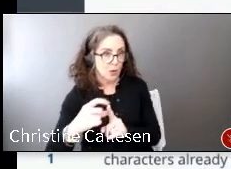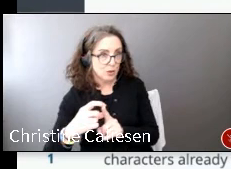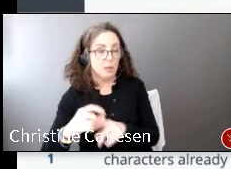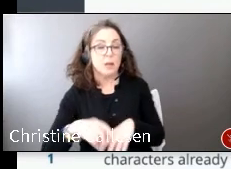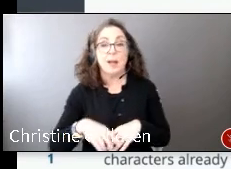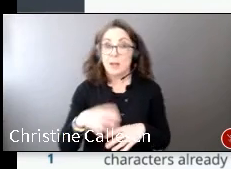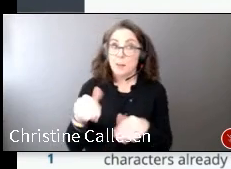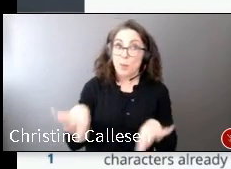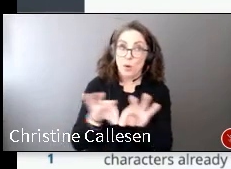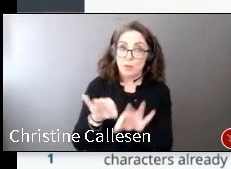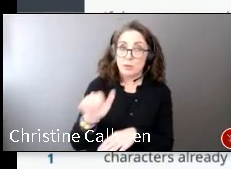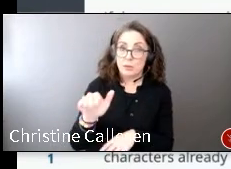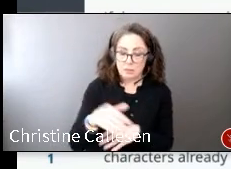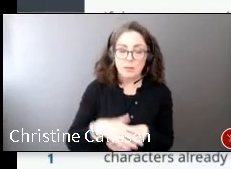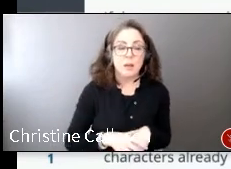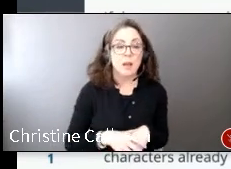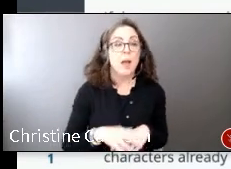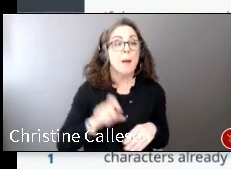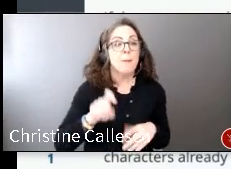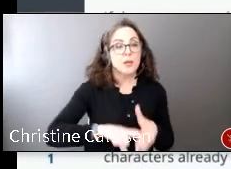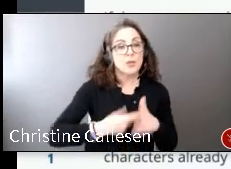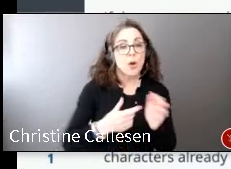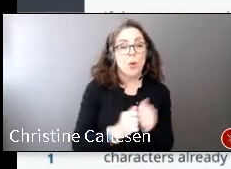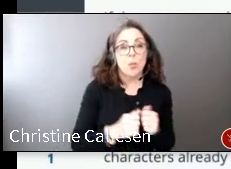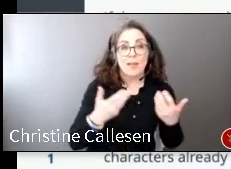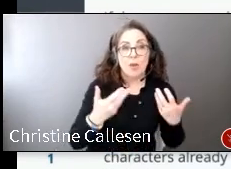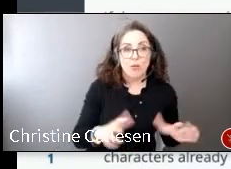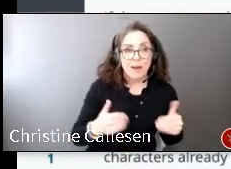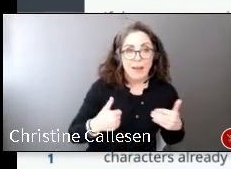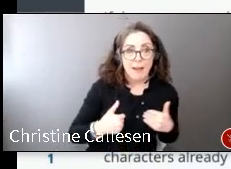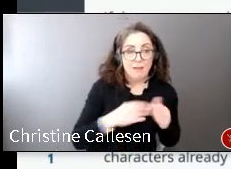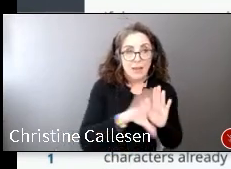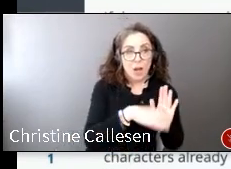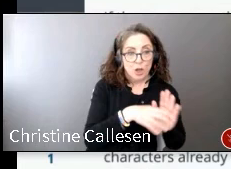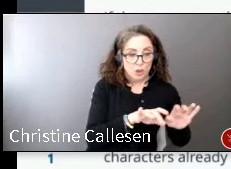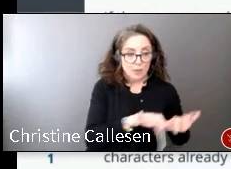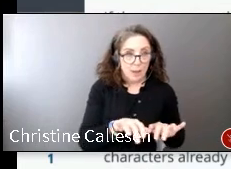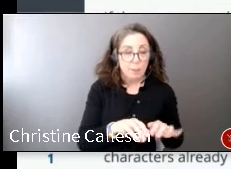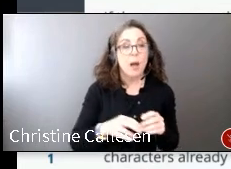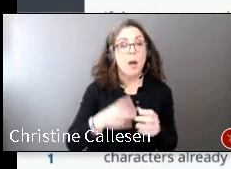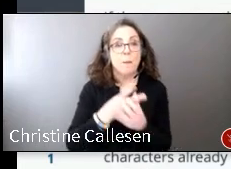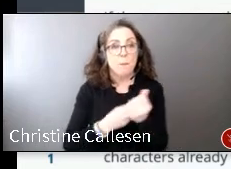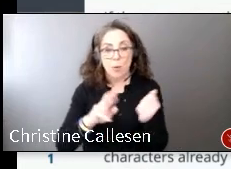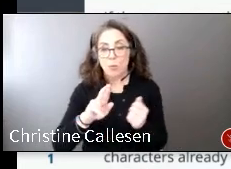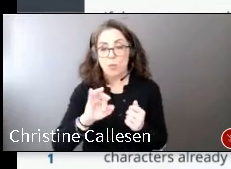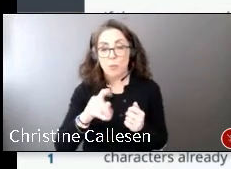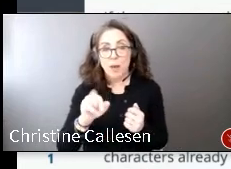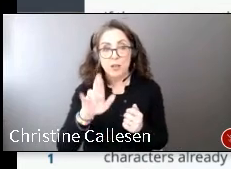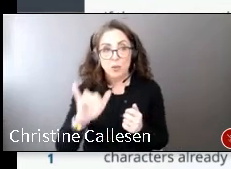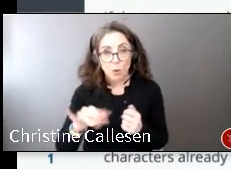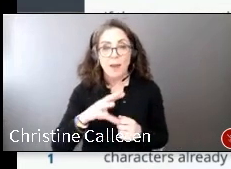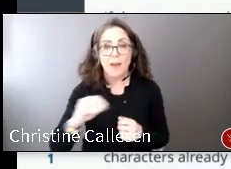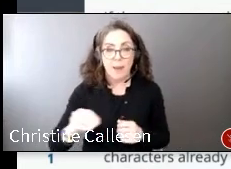Keyword suggestions must start with the characters already typed. Both the repository and the customer